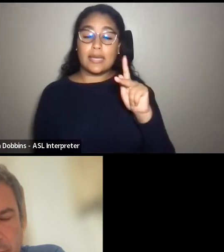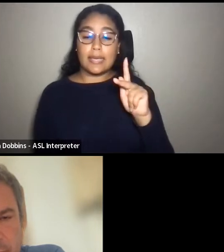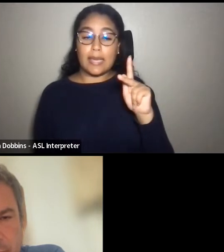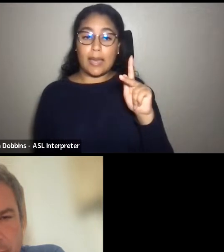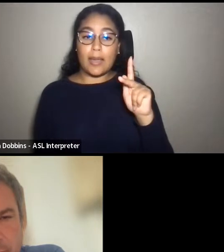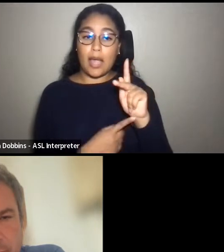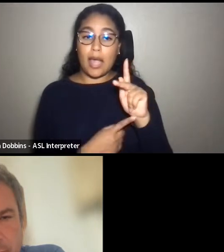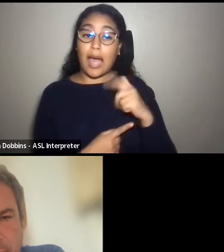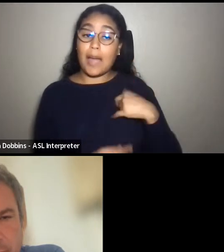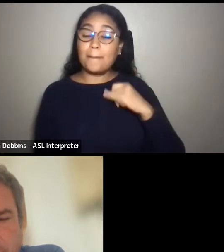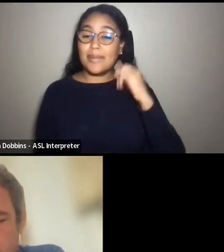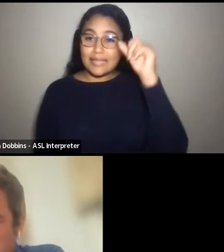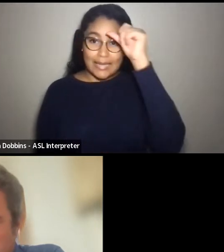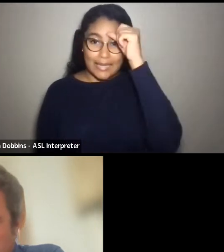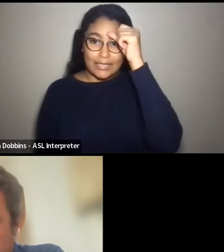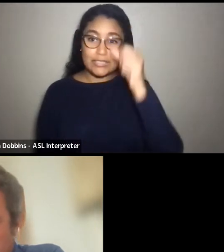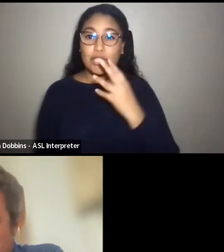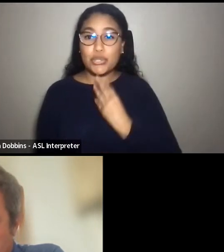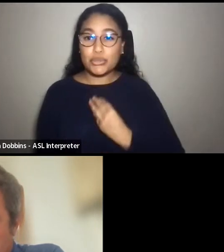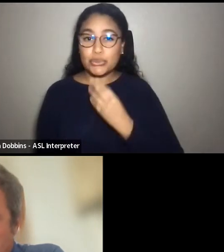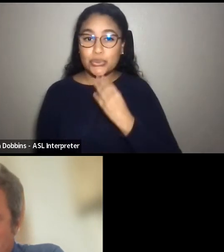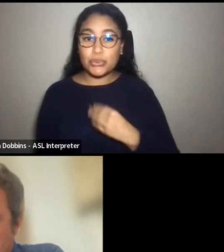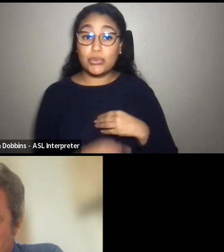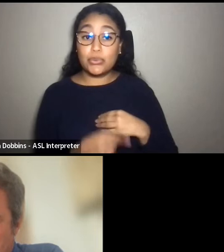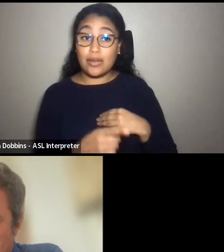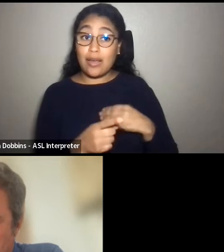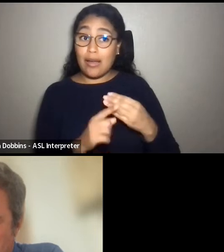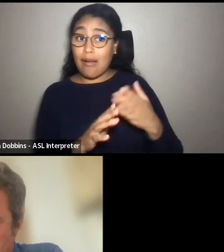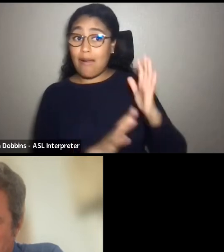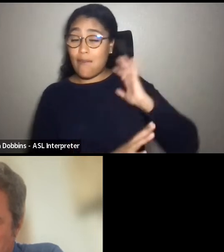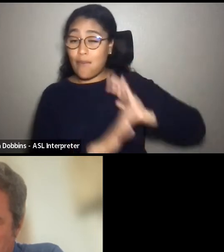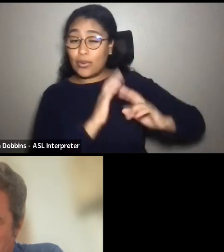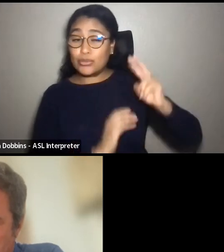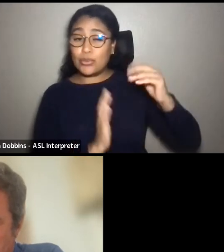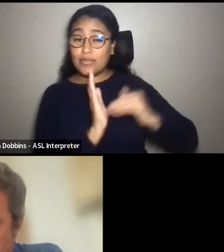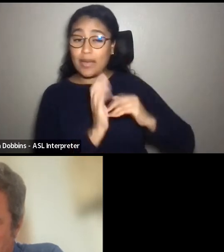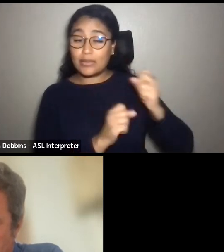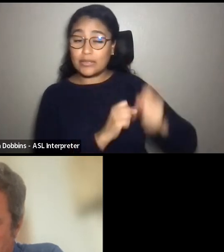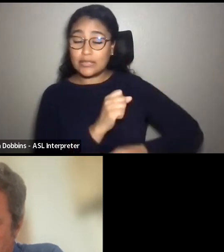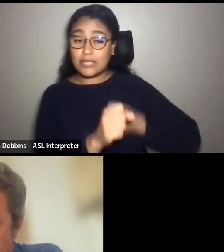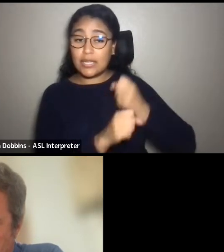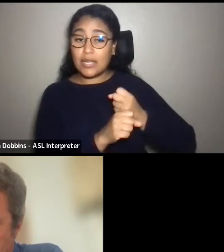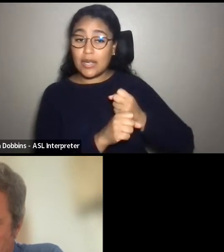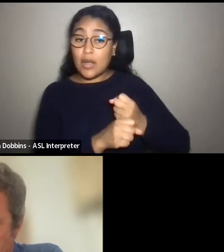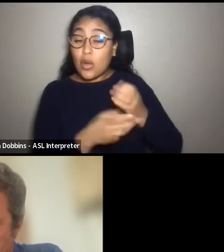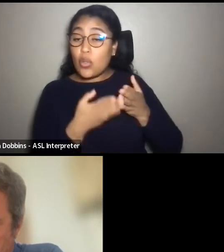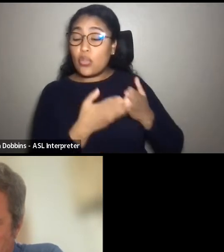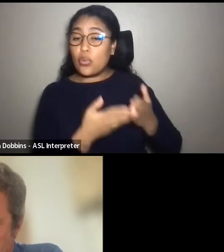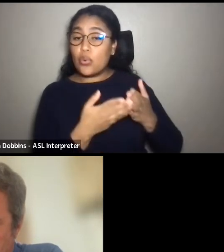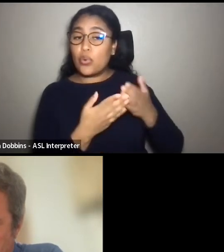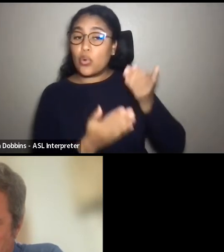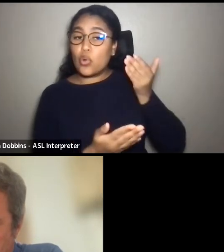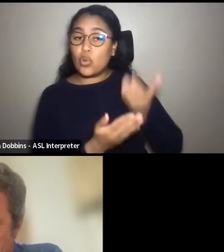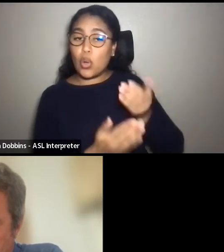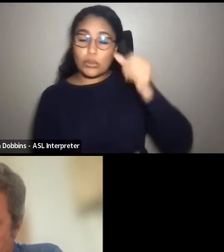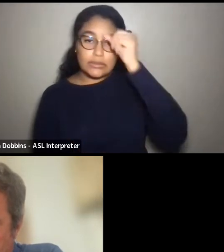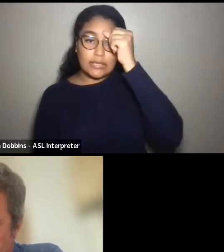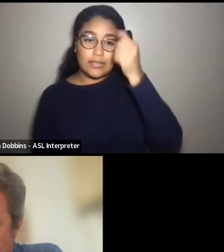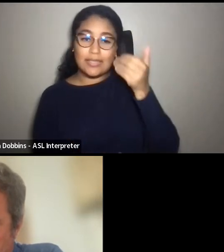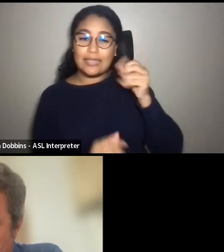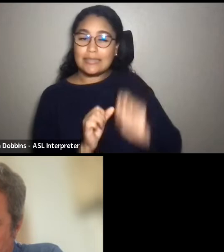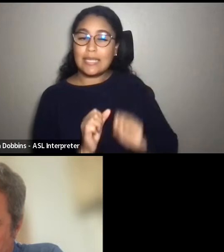I trace my ancestry back over 2,000 years to Jews who were shipwrecked off the western coast of India, just south of